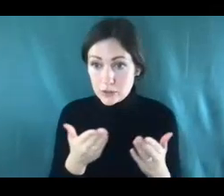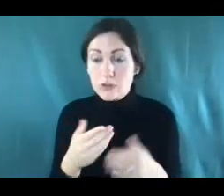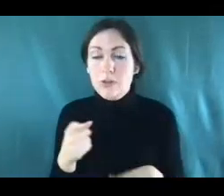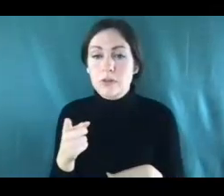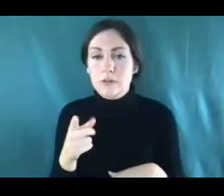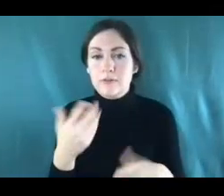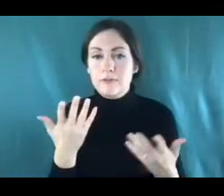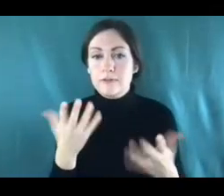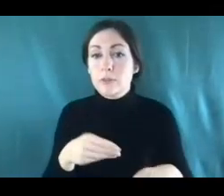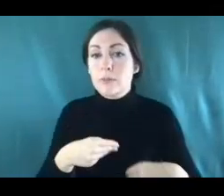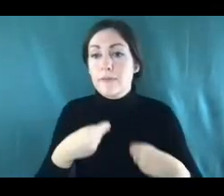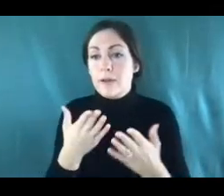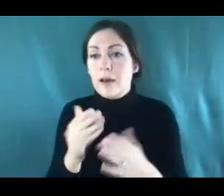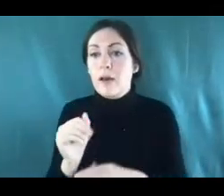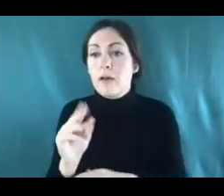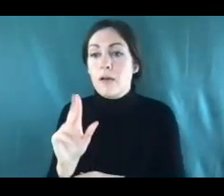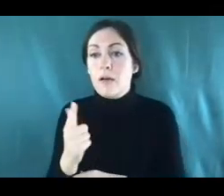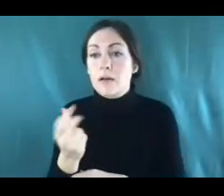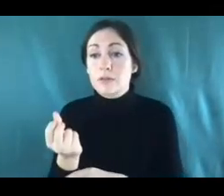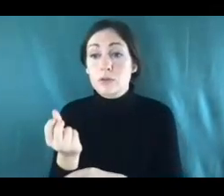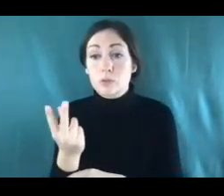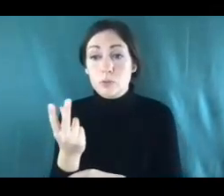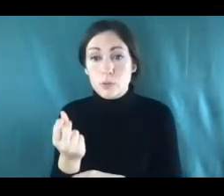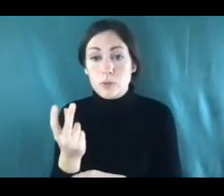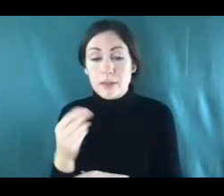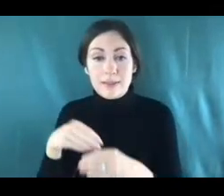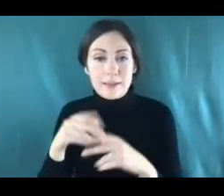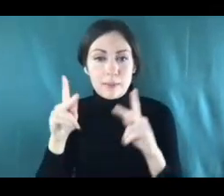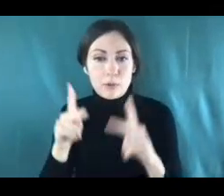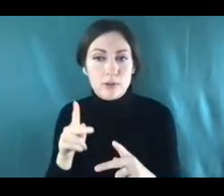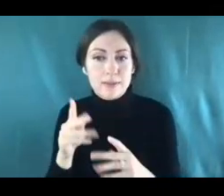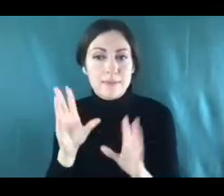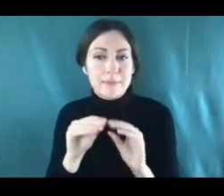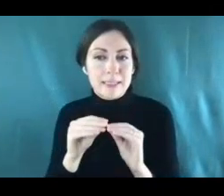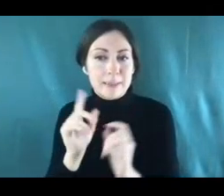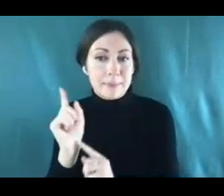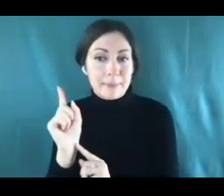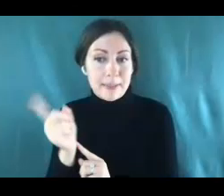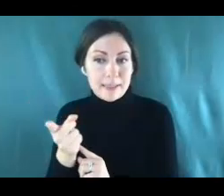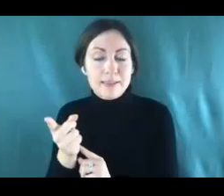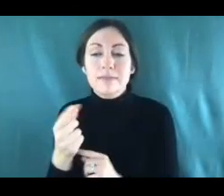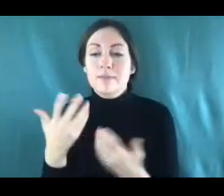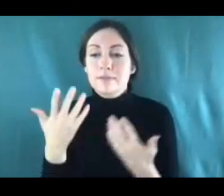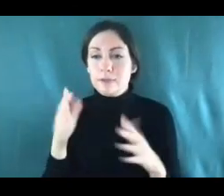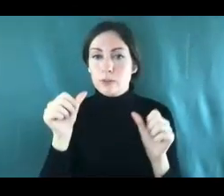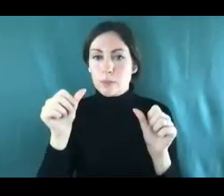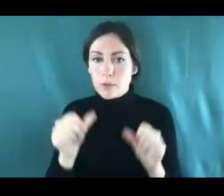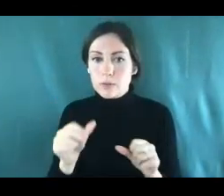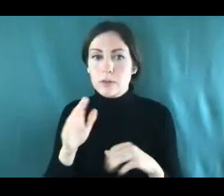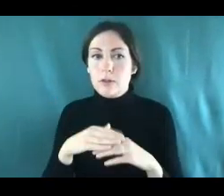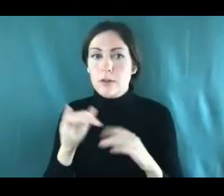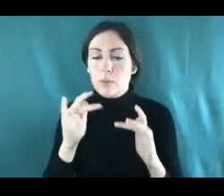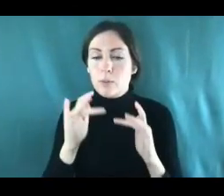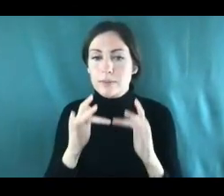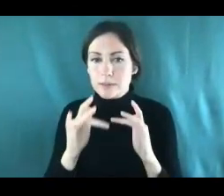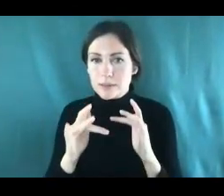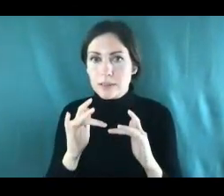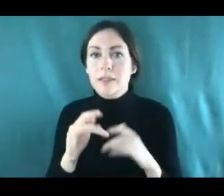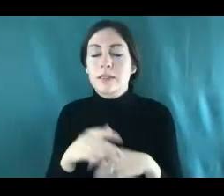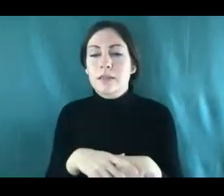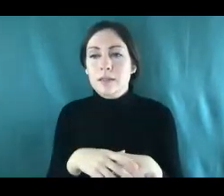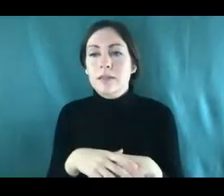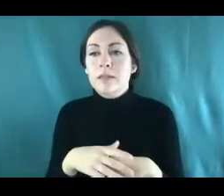of the August 12th, our in-person meeting minutes, and they were posted on NOMHE's website as required by statute.